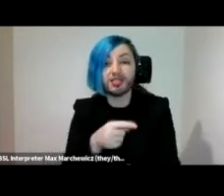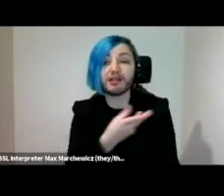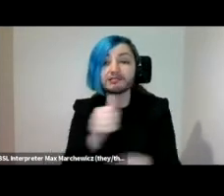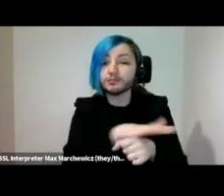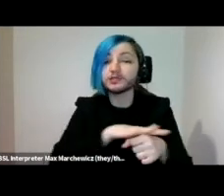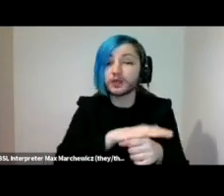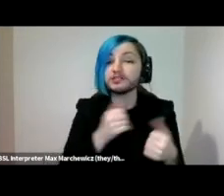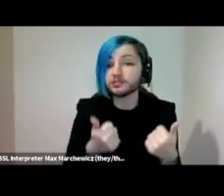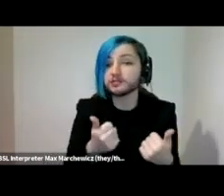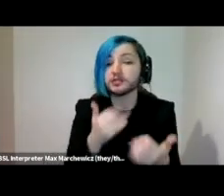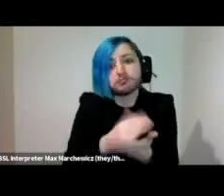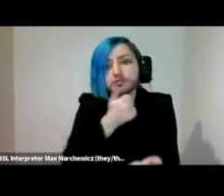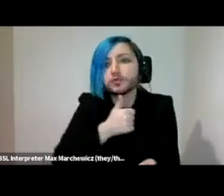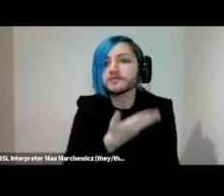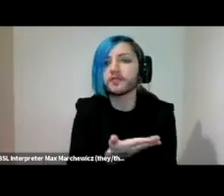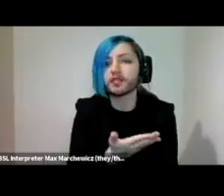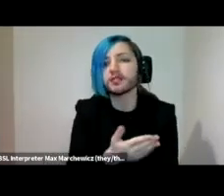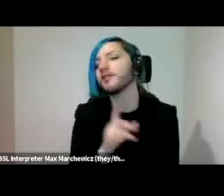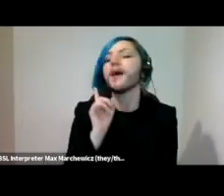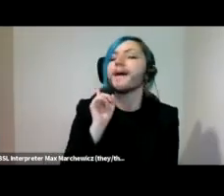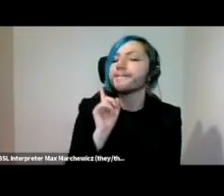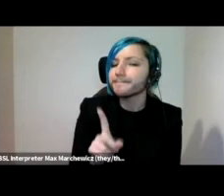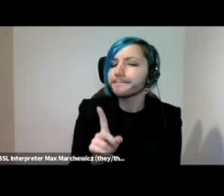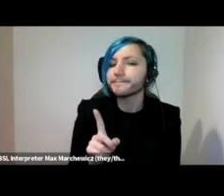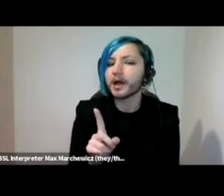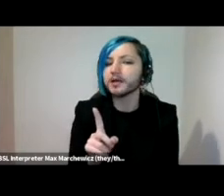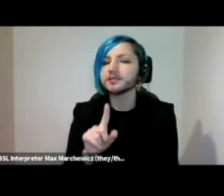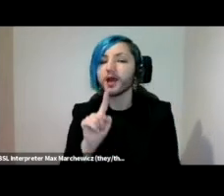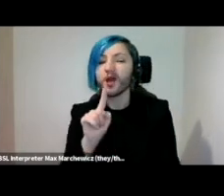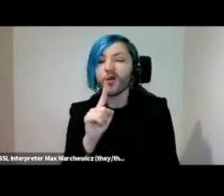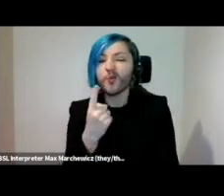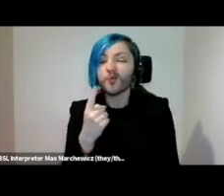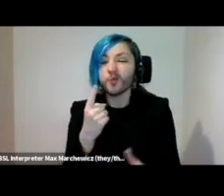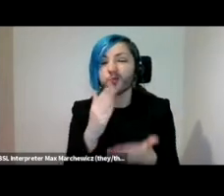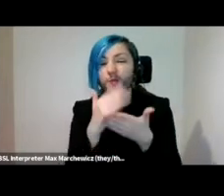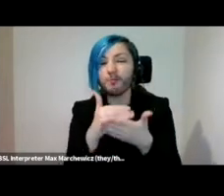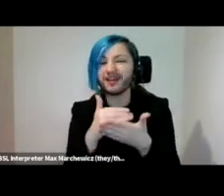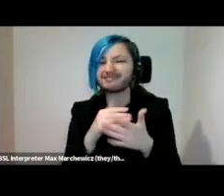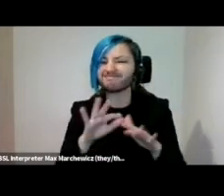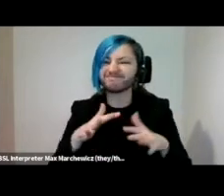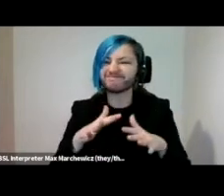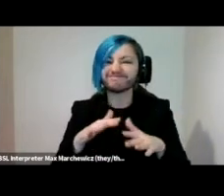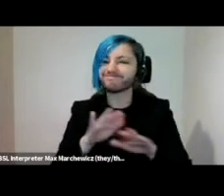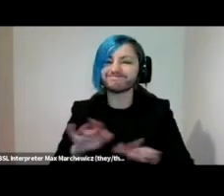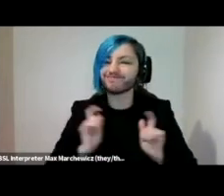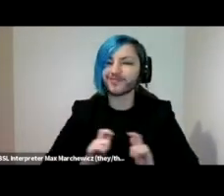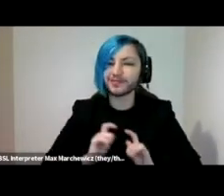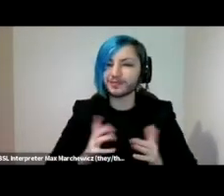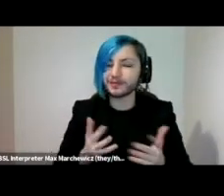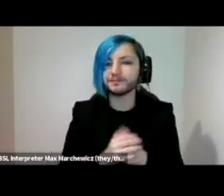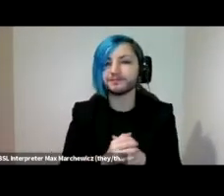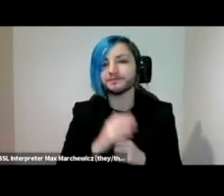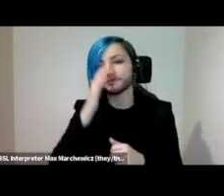for many useful things. However, it has a feature that's rather uncomfortable. Since the size